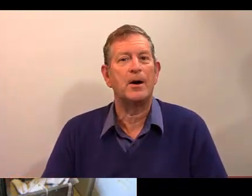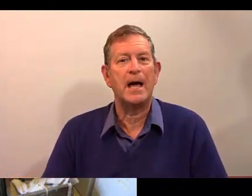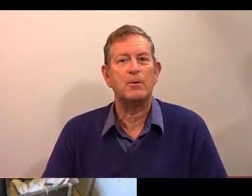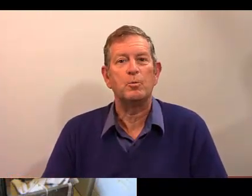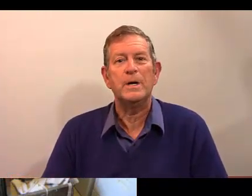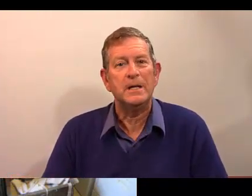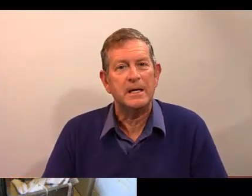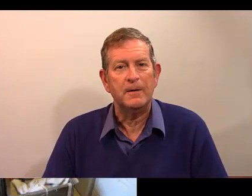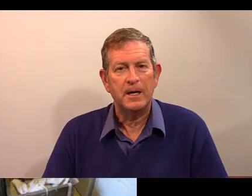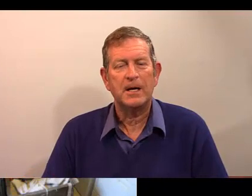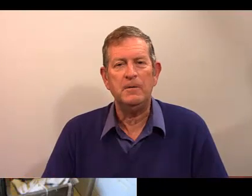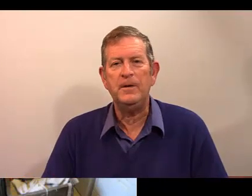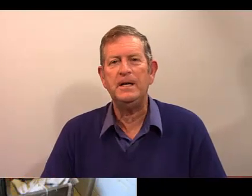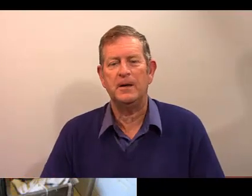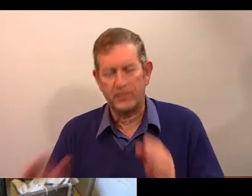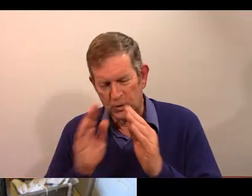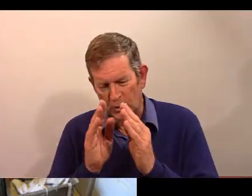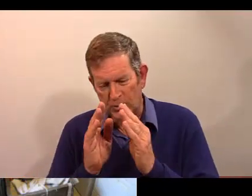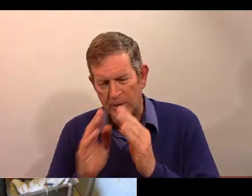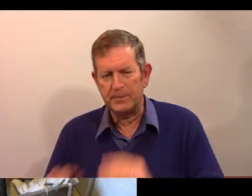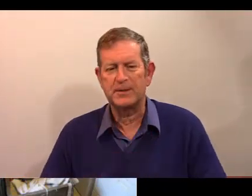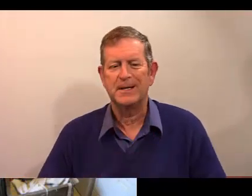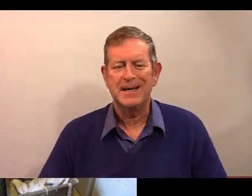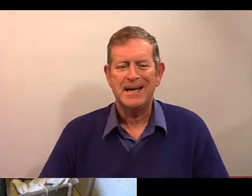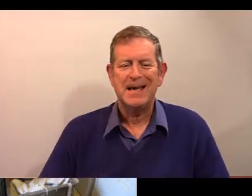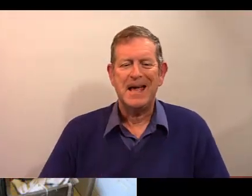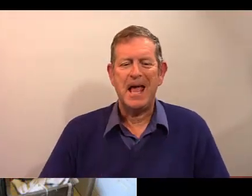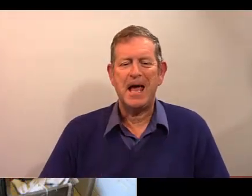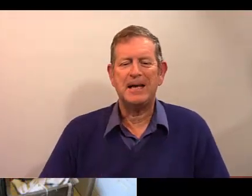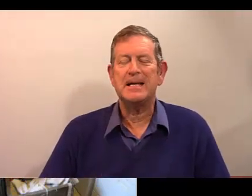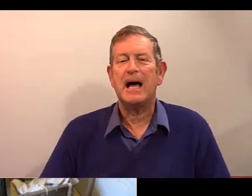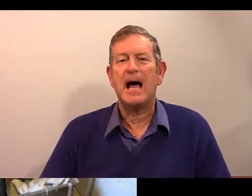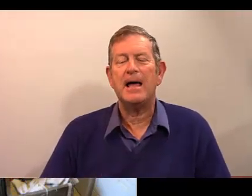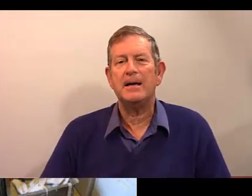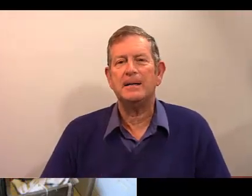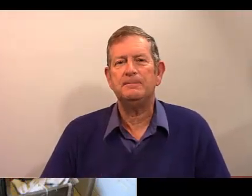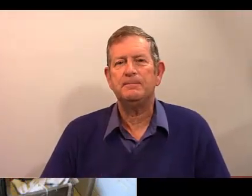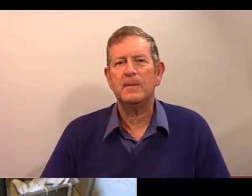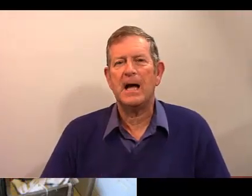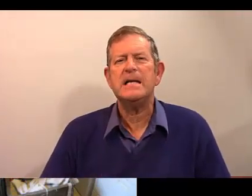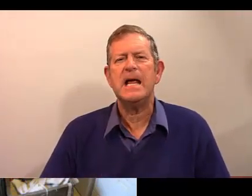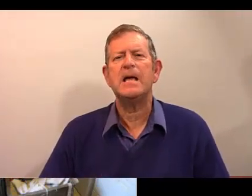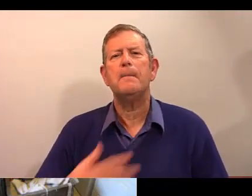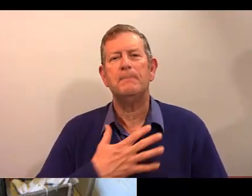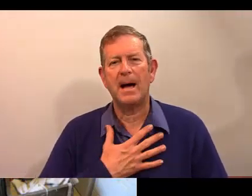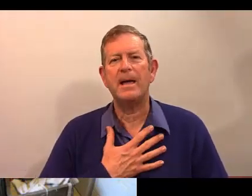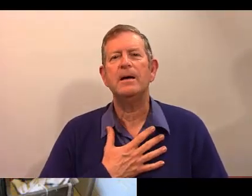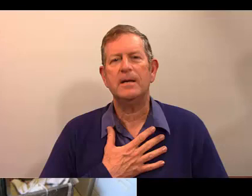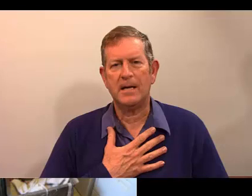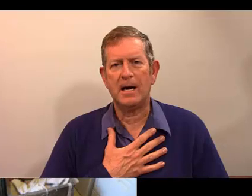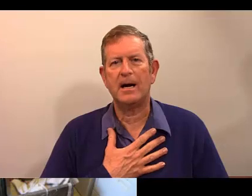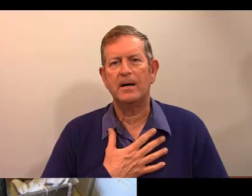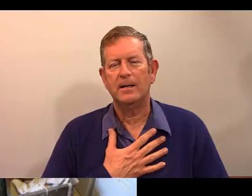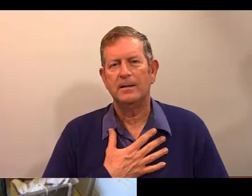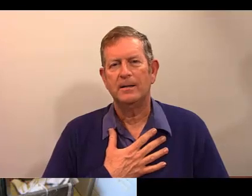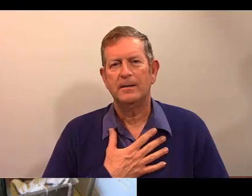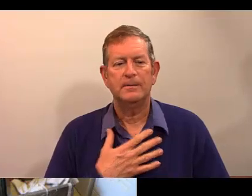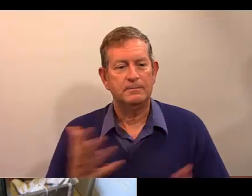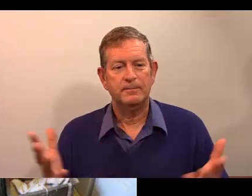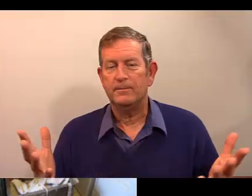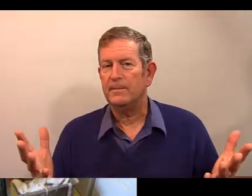in America are not really convenient for short trips. And I take my